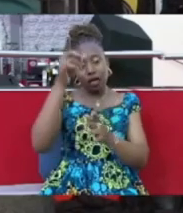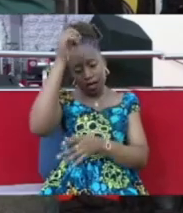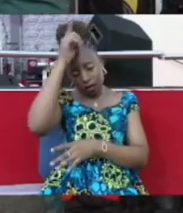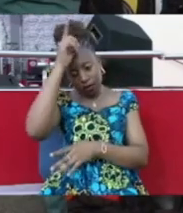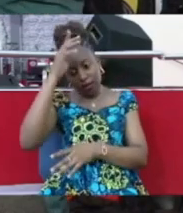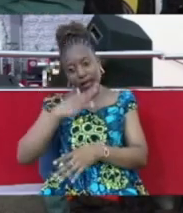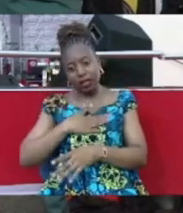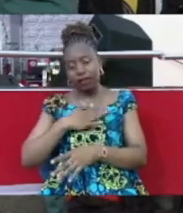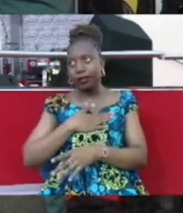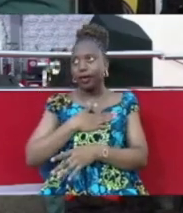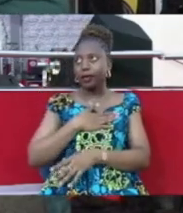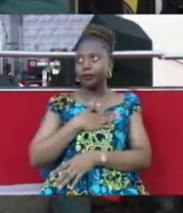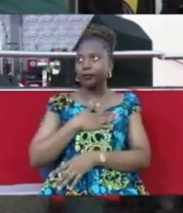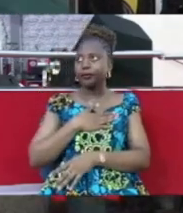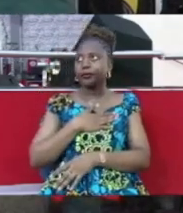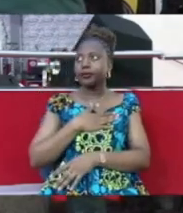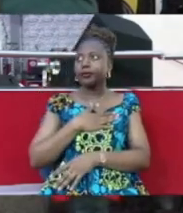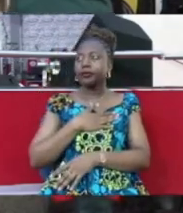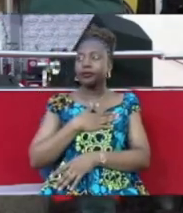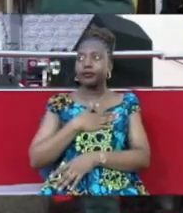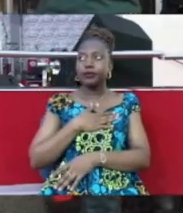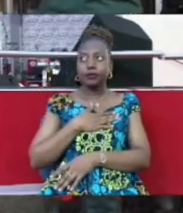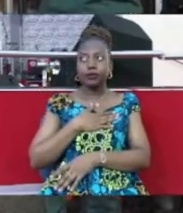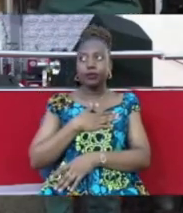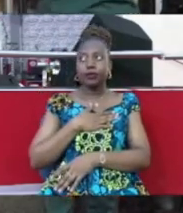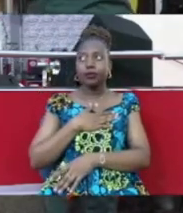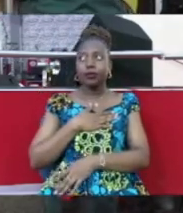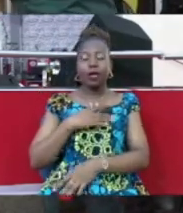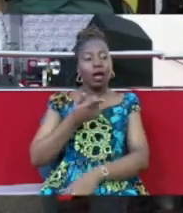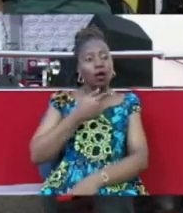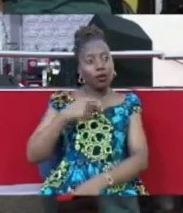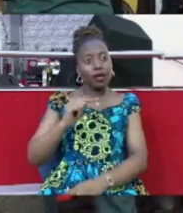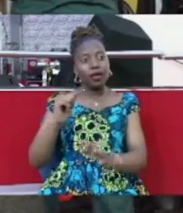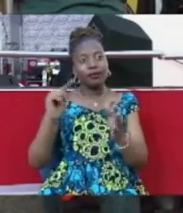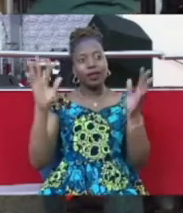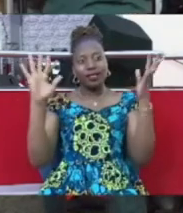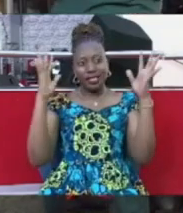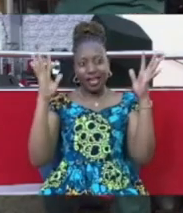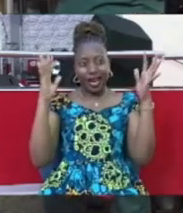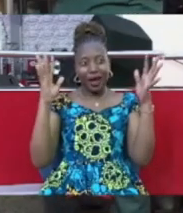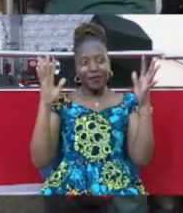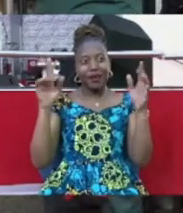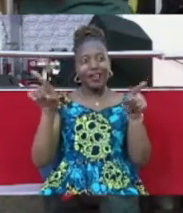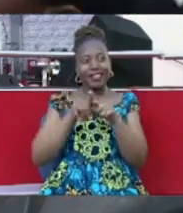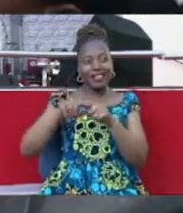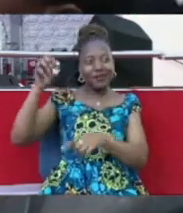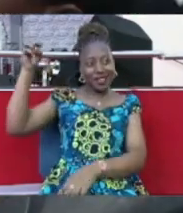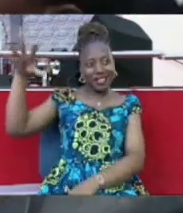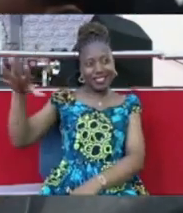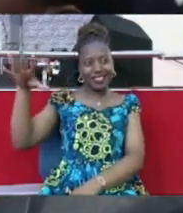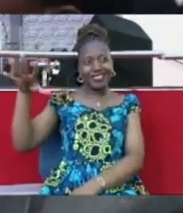claps, do I have people from my community in the house? We clap in an electric way. You don't need electricity for that clap to be